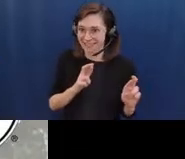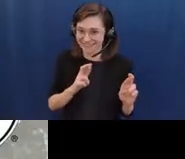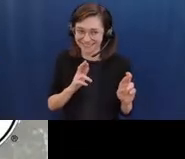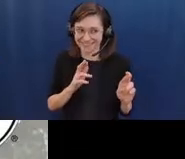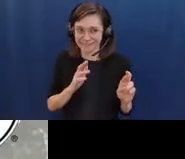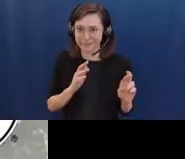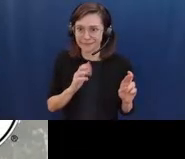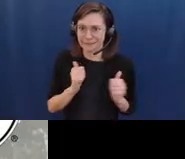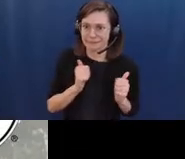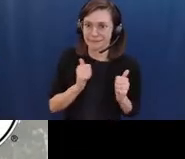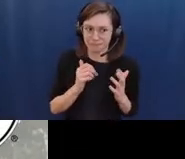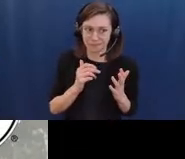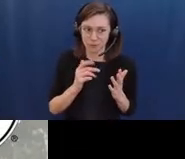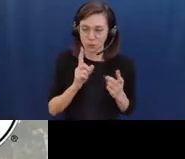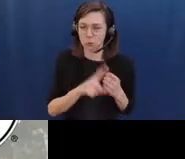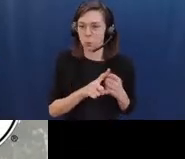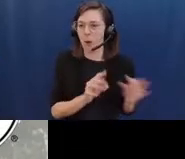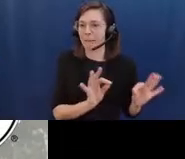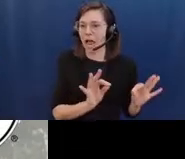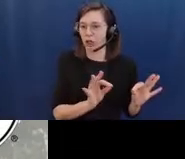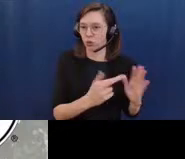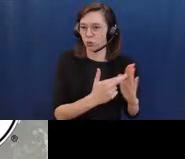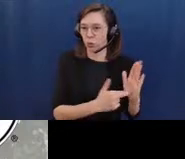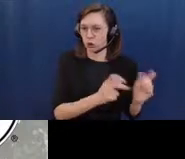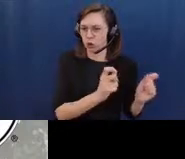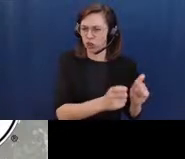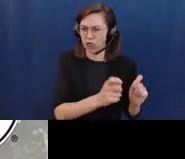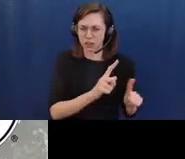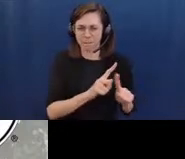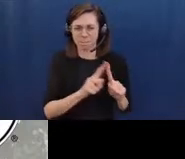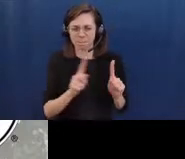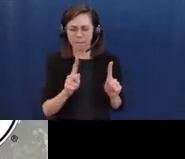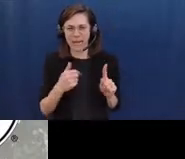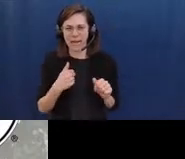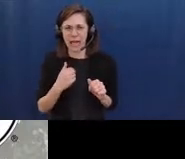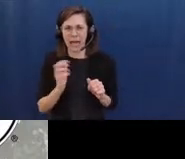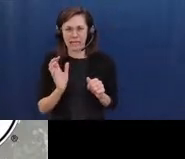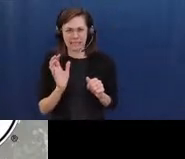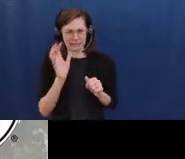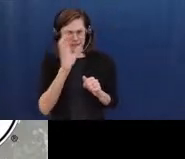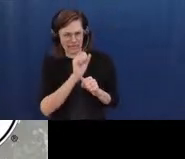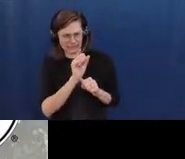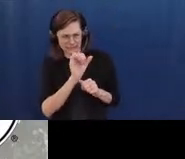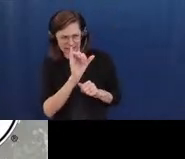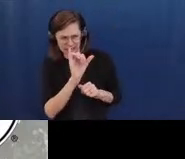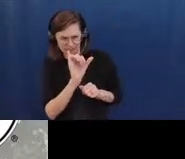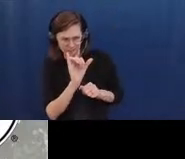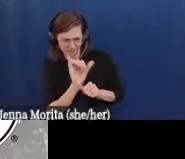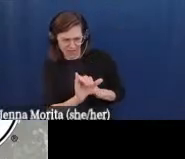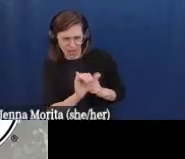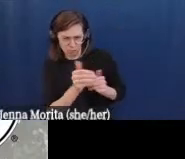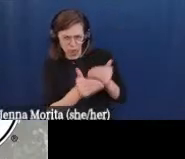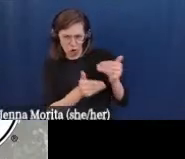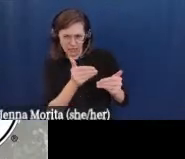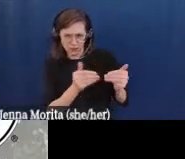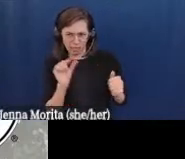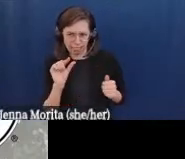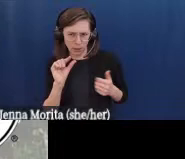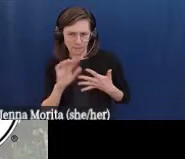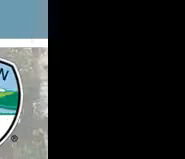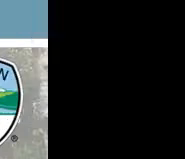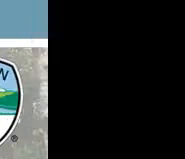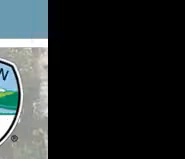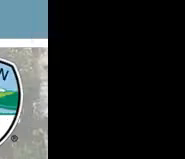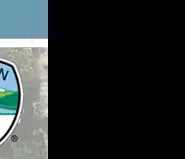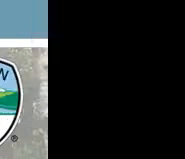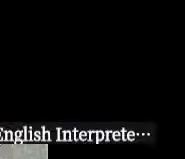But I guess the process, a little bit vague and kind of also a little